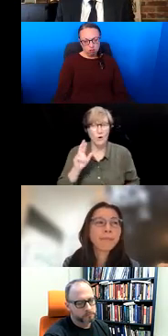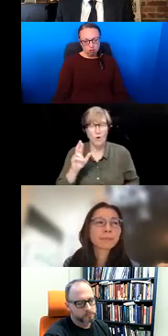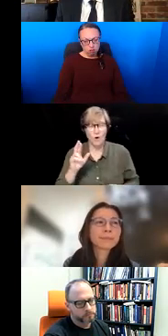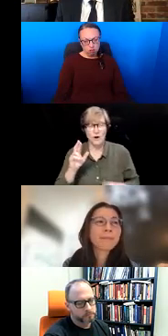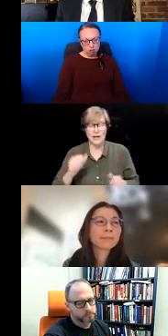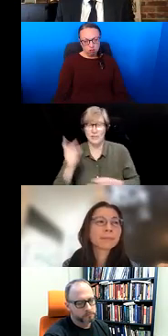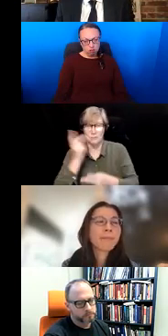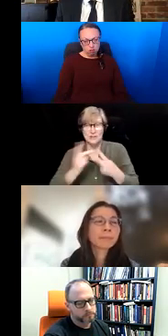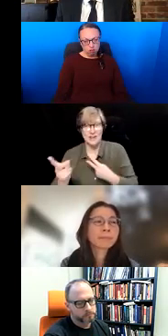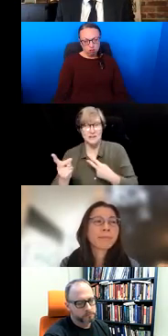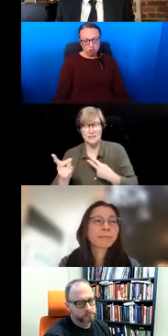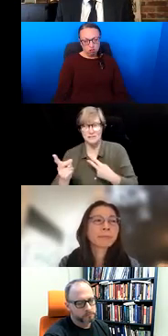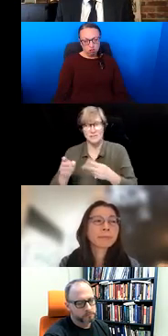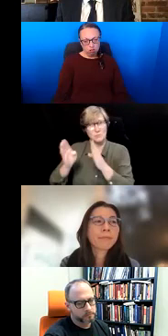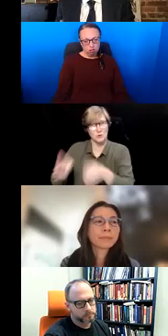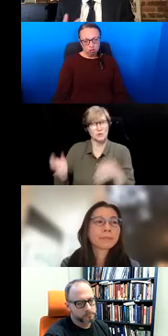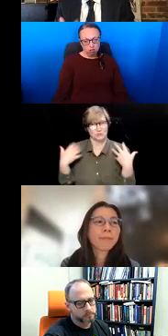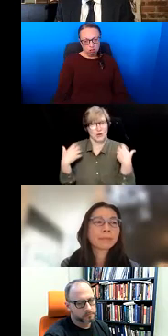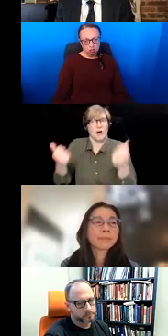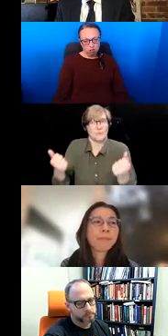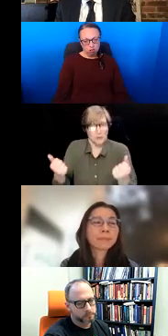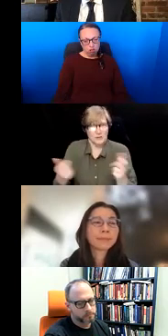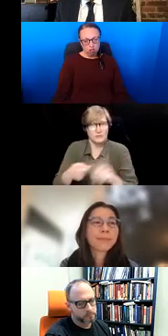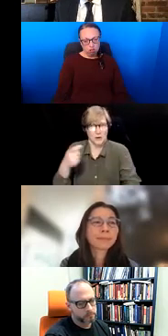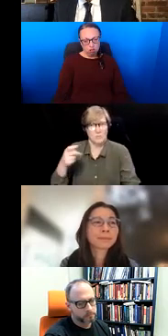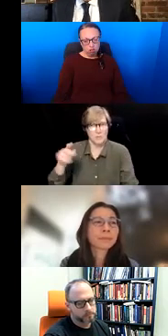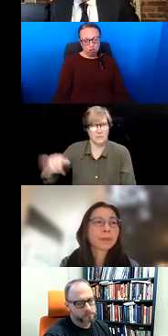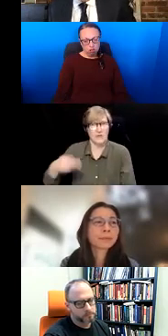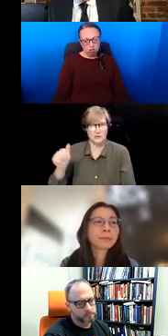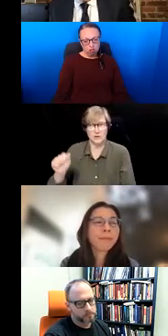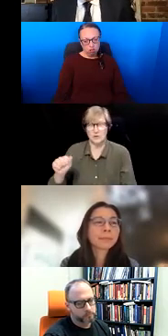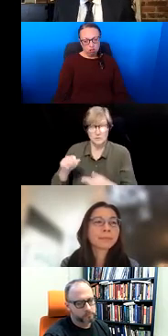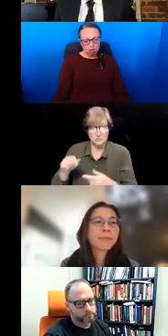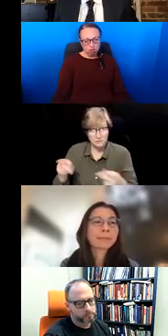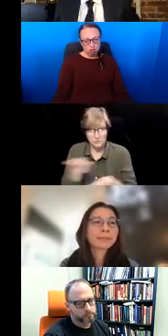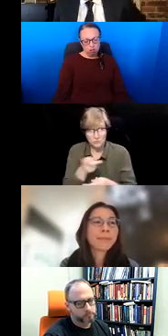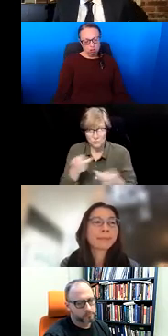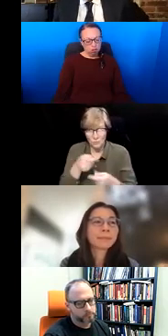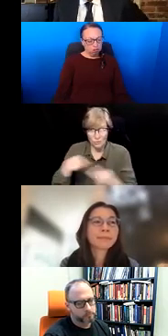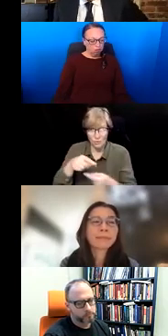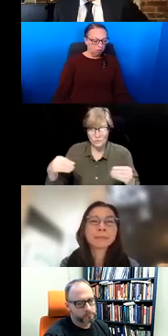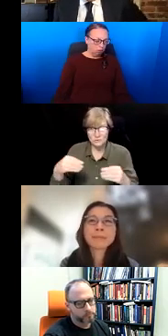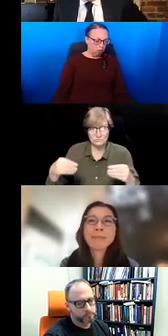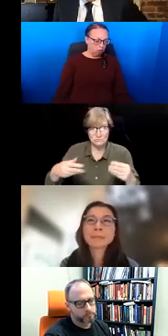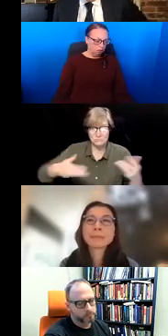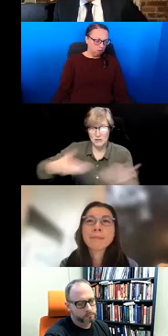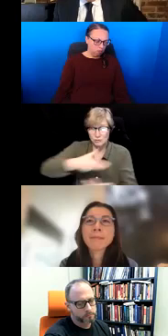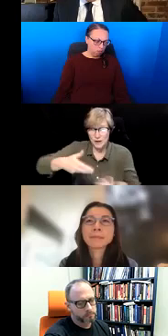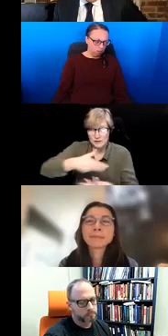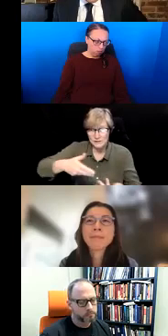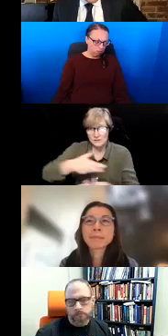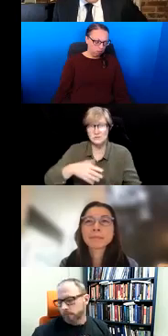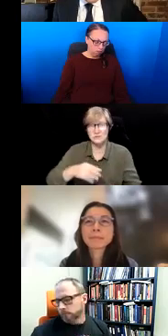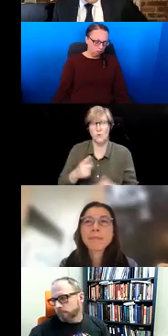the overall recovery for individuals with aphasia, and if those interact. And so what we've been able to demonstrate in recent